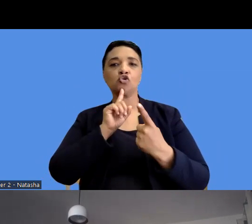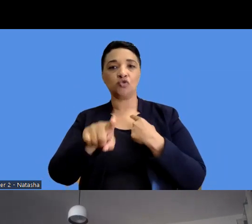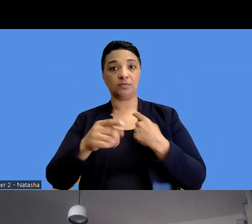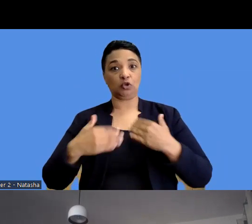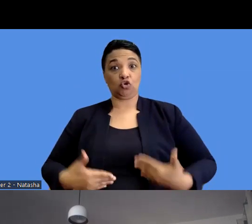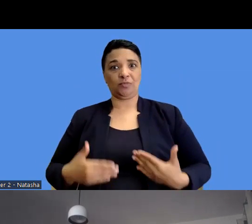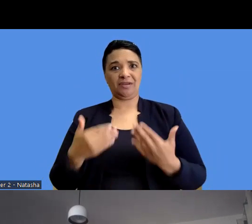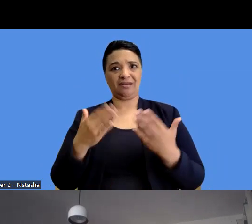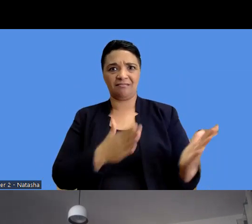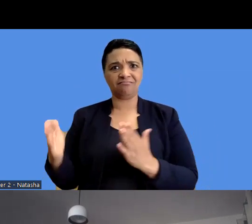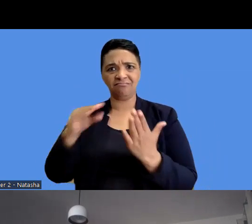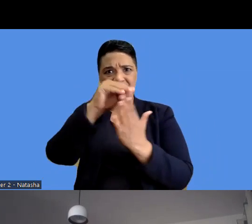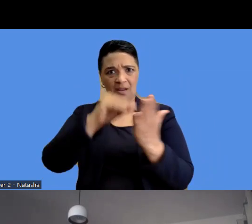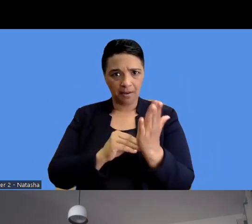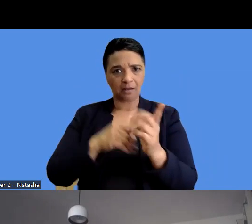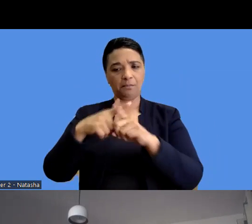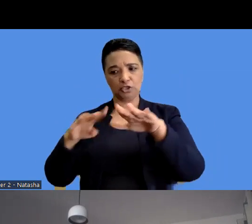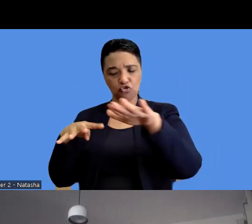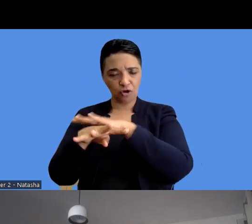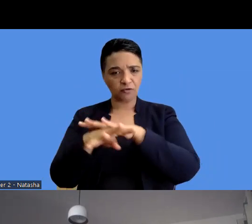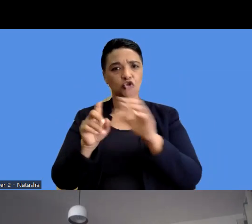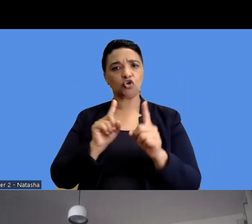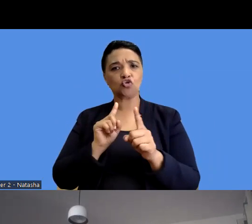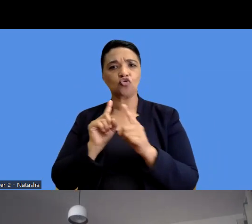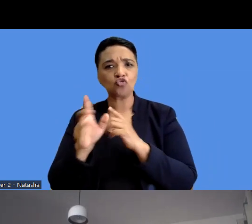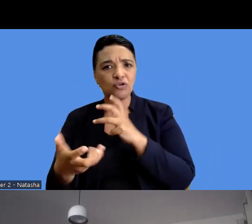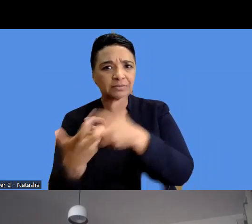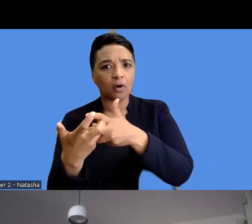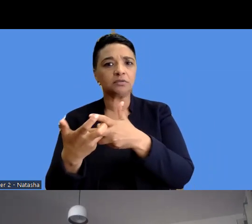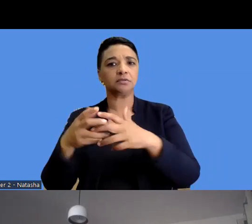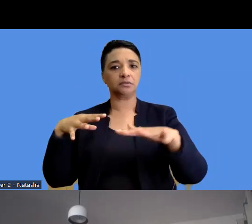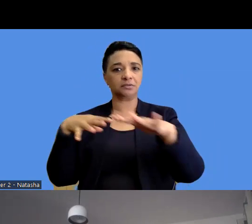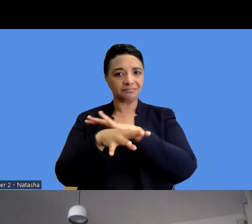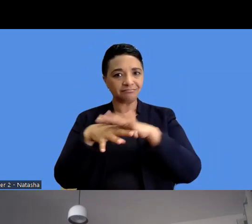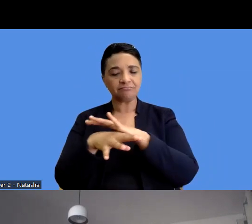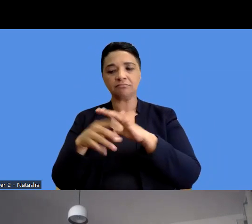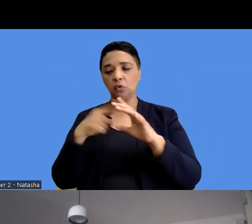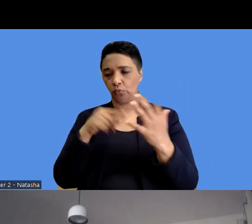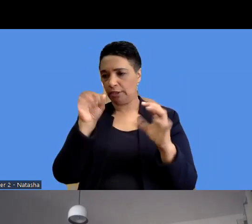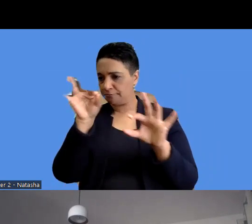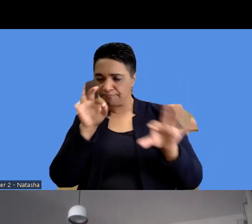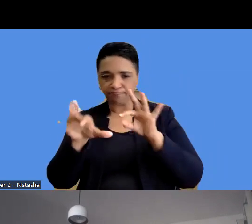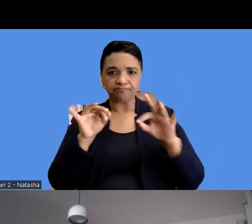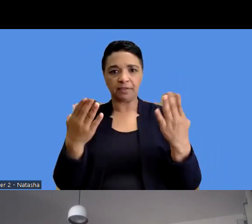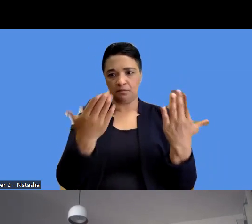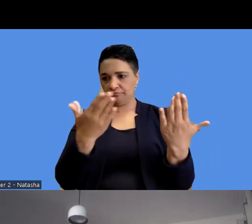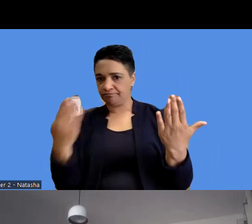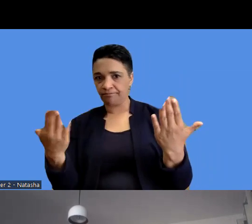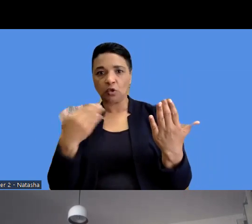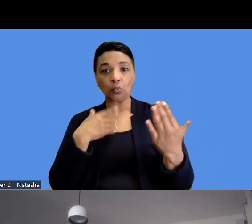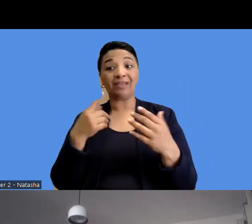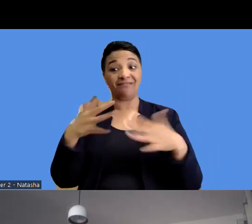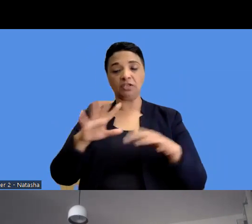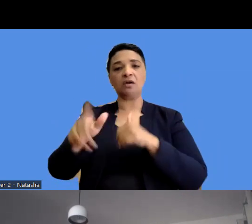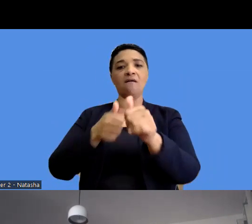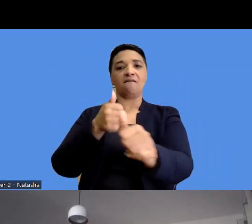plans and refugee response, large-scale refugee responses. And then we did follow-up interviews with key